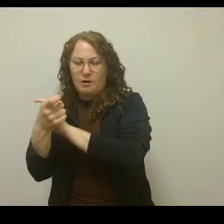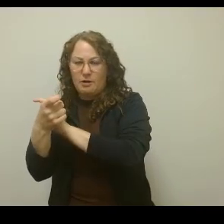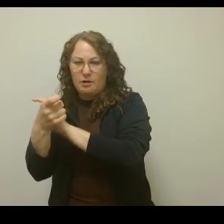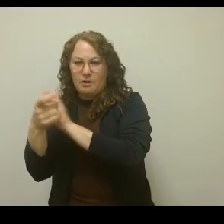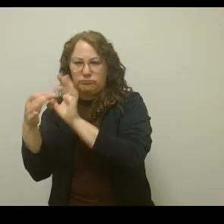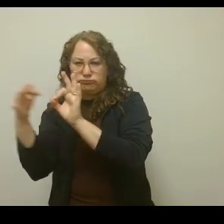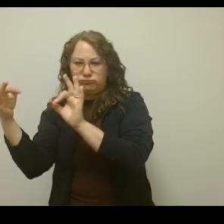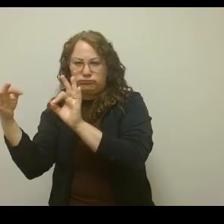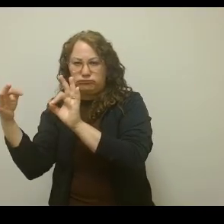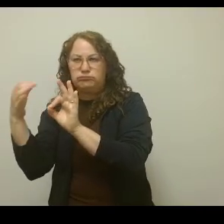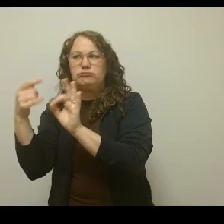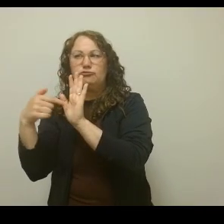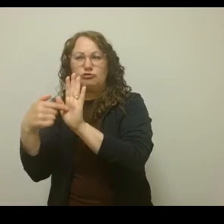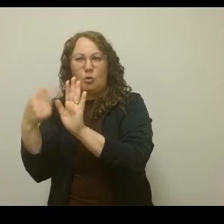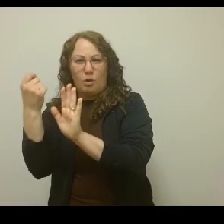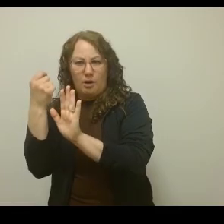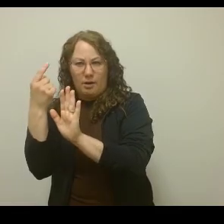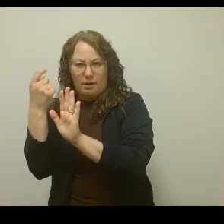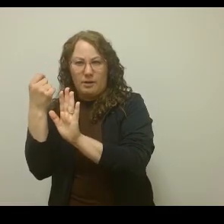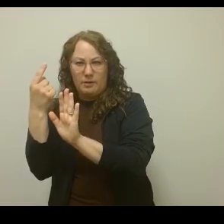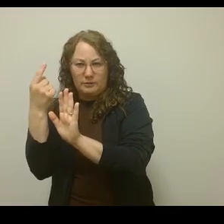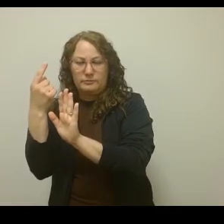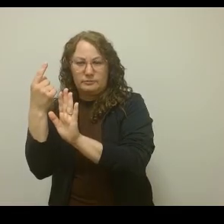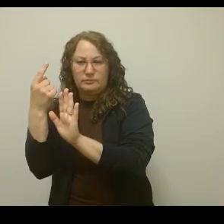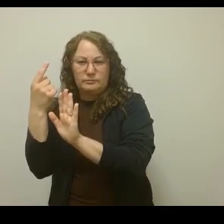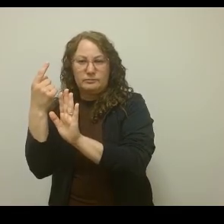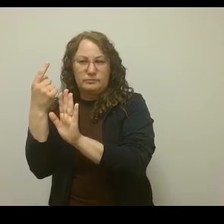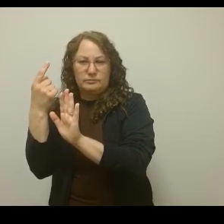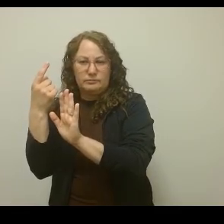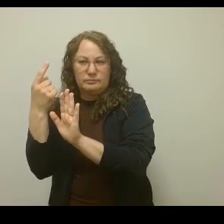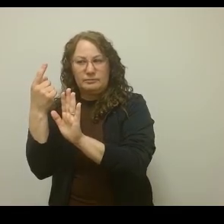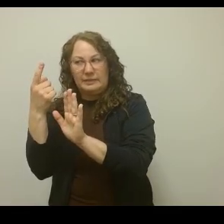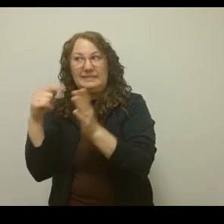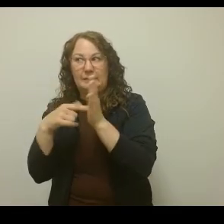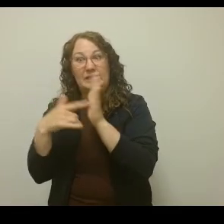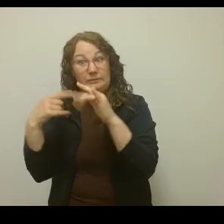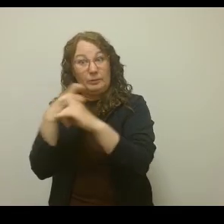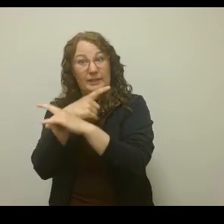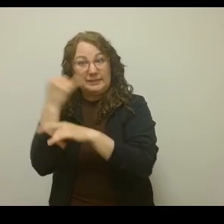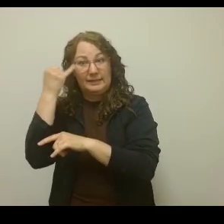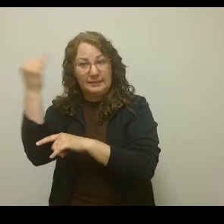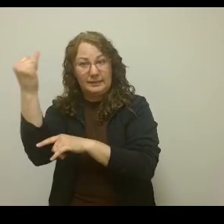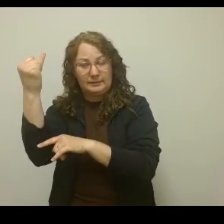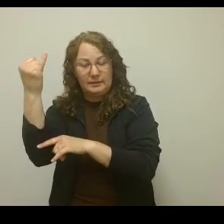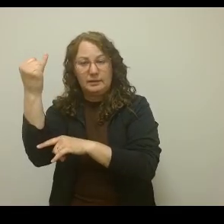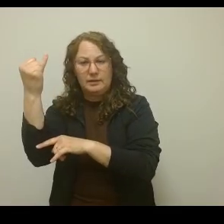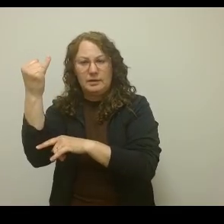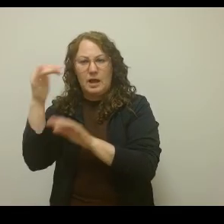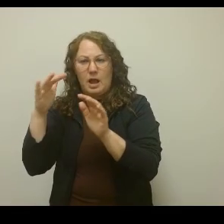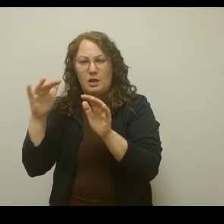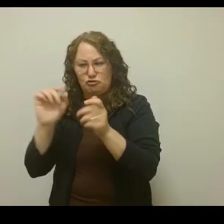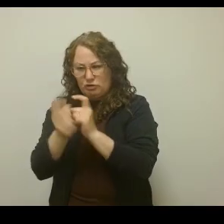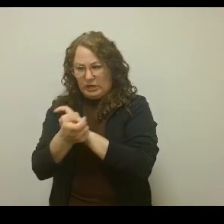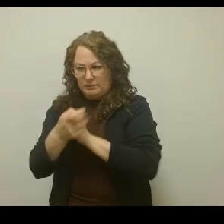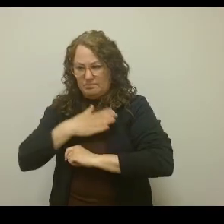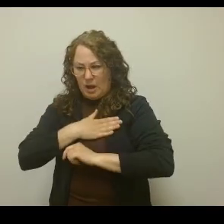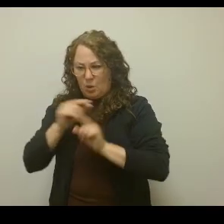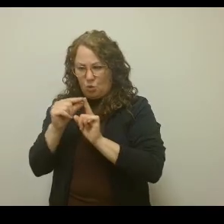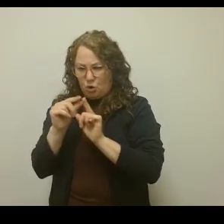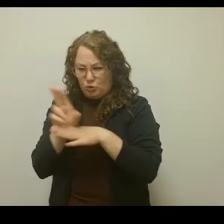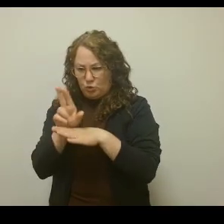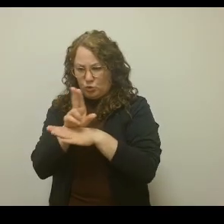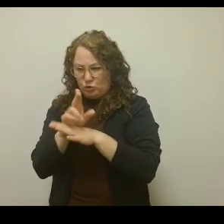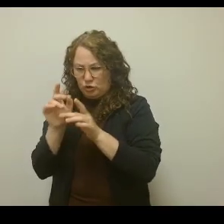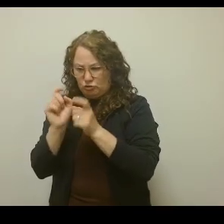your understanding of ideas, sometimes complex ideas, in your own words. And we do